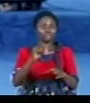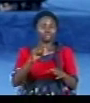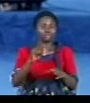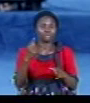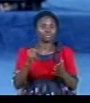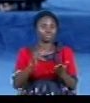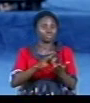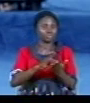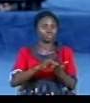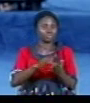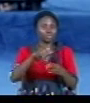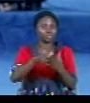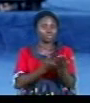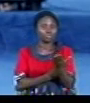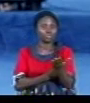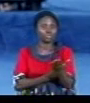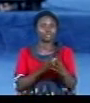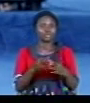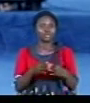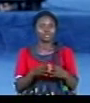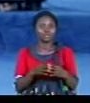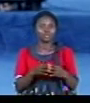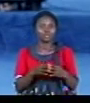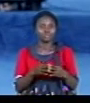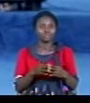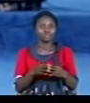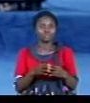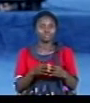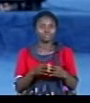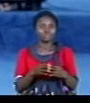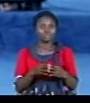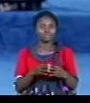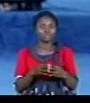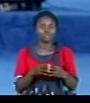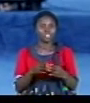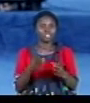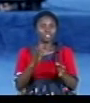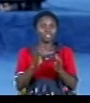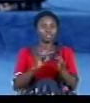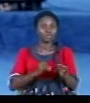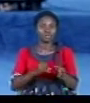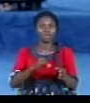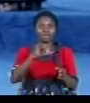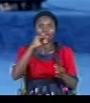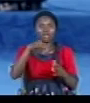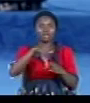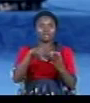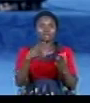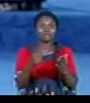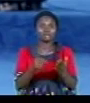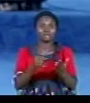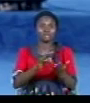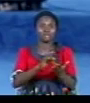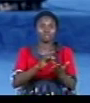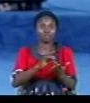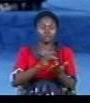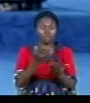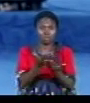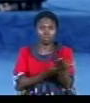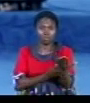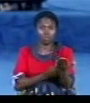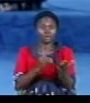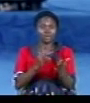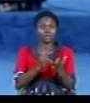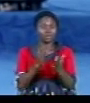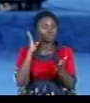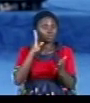in the evening because of the power. Because whenever I use it in the morning, to be as if I'm working, I want to fail. So I normally use it